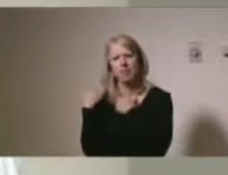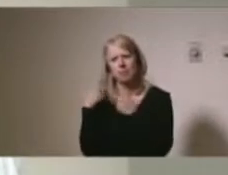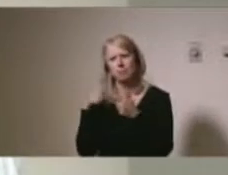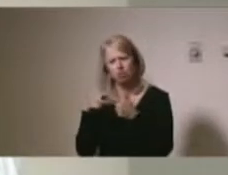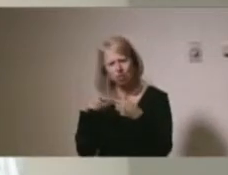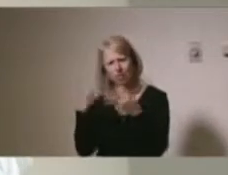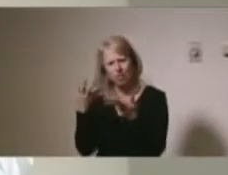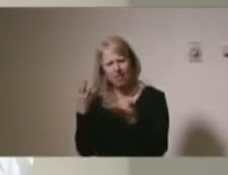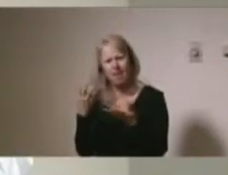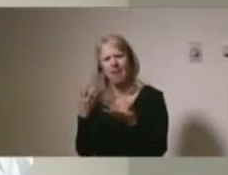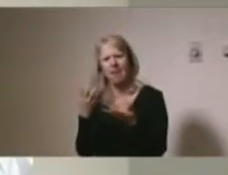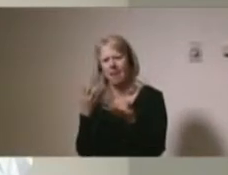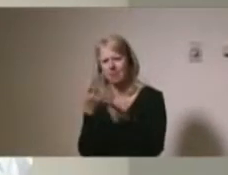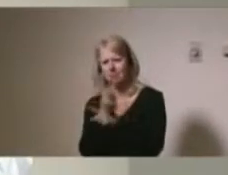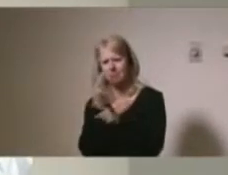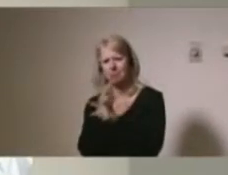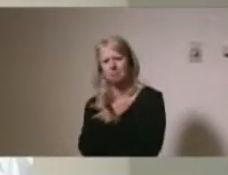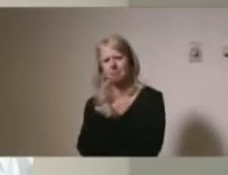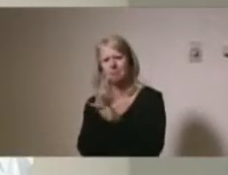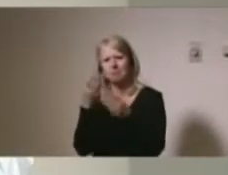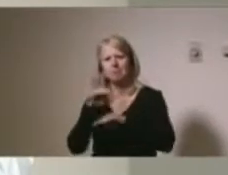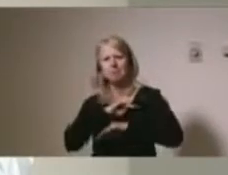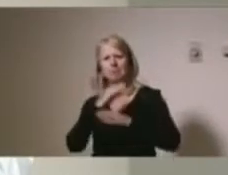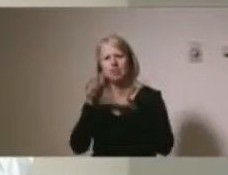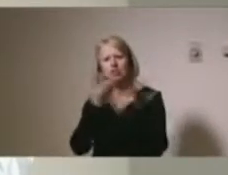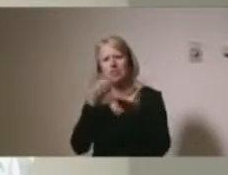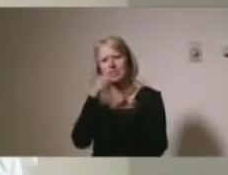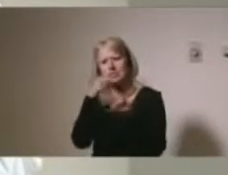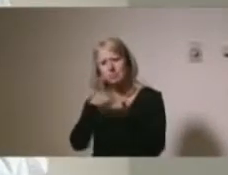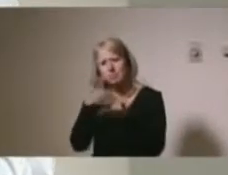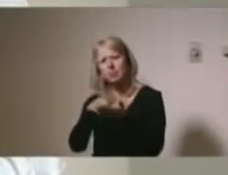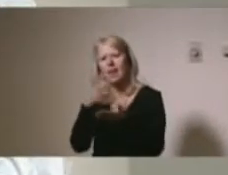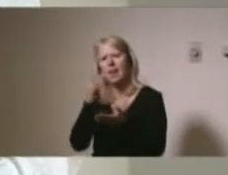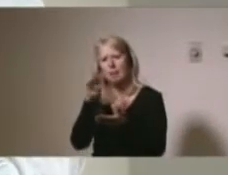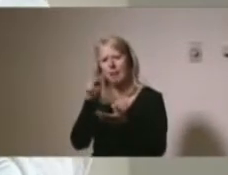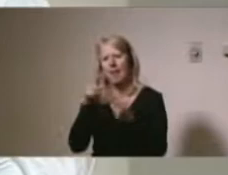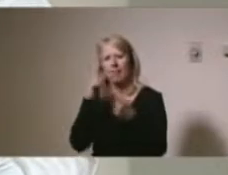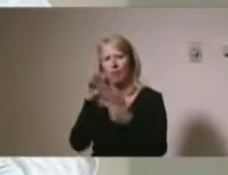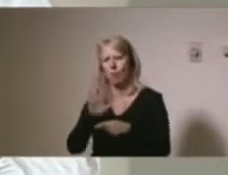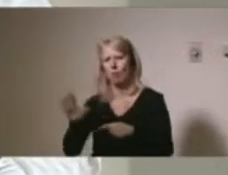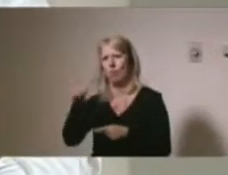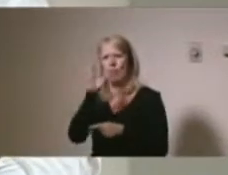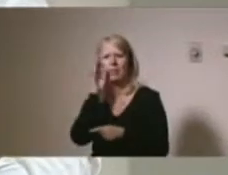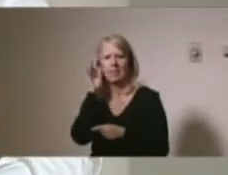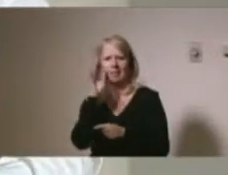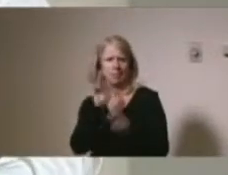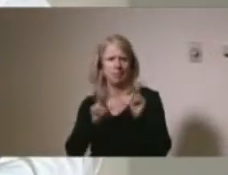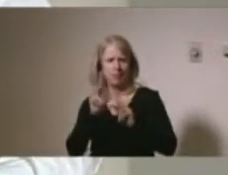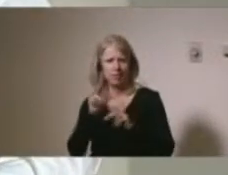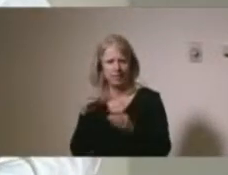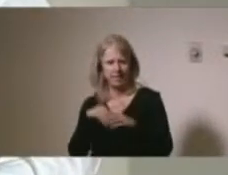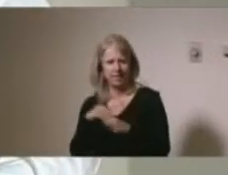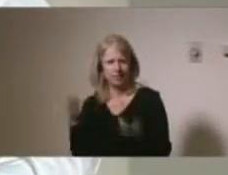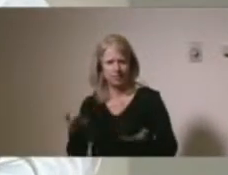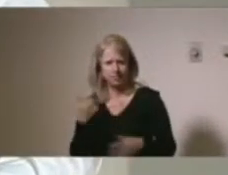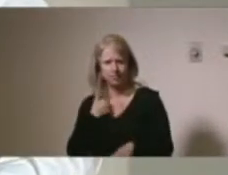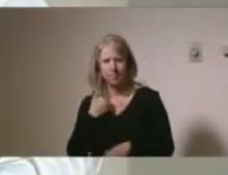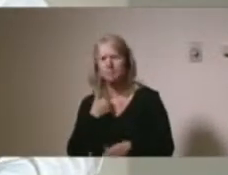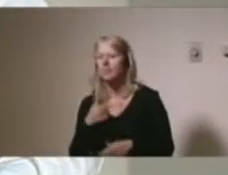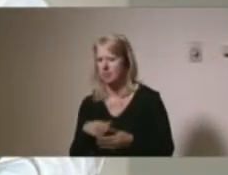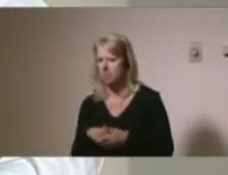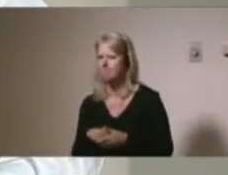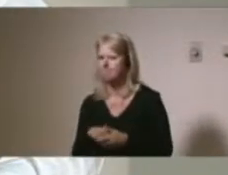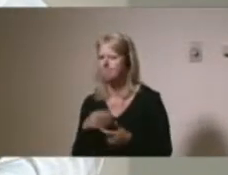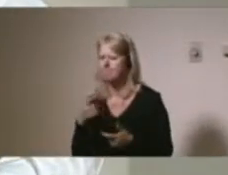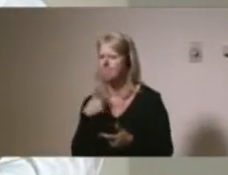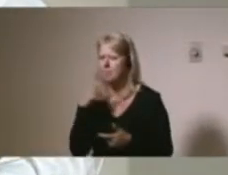provide affordable postal services and banking to the First Peoples of Canada. And once again, I think that we have a better